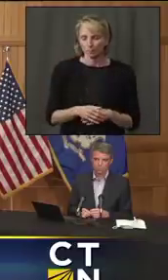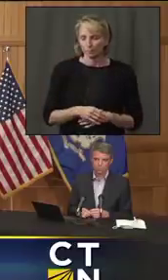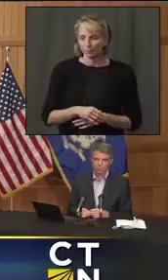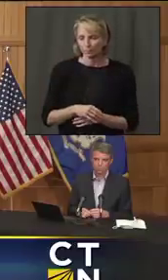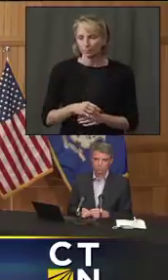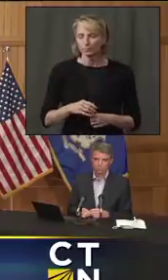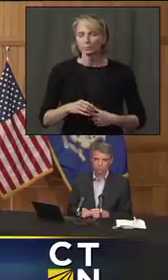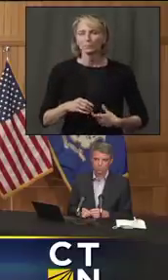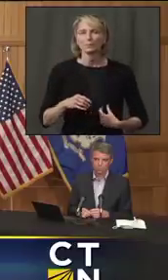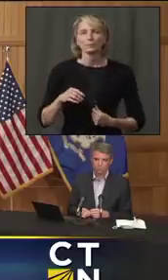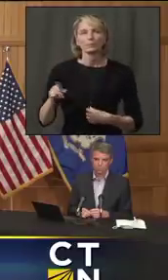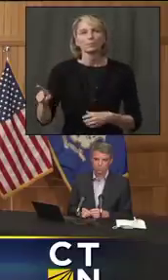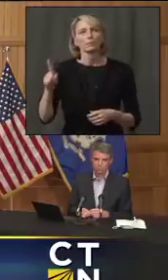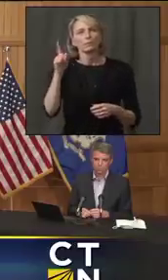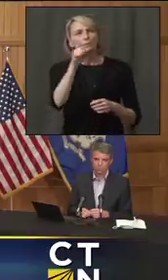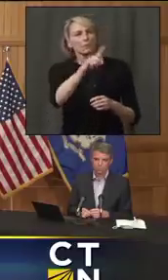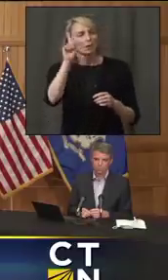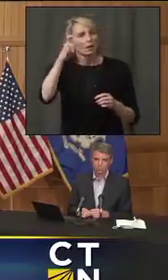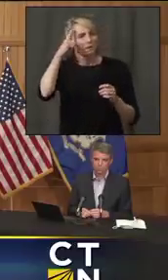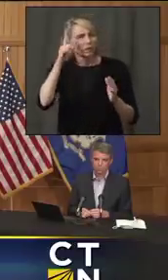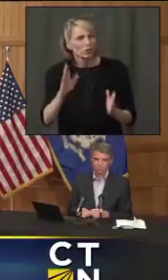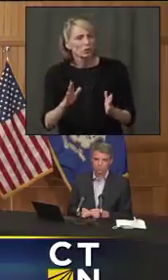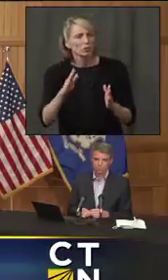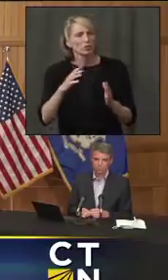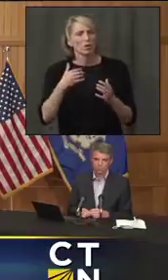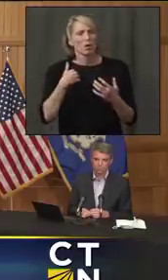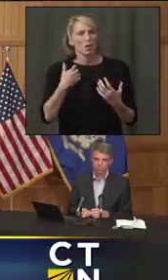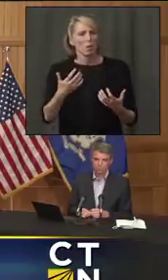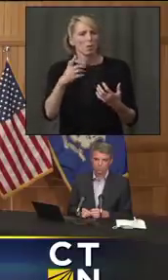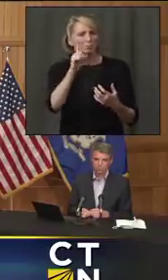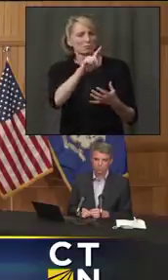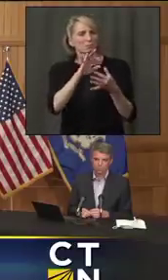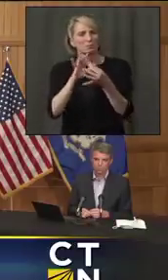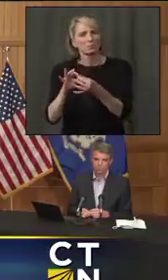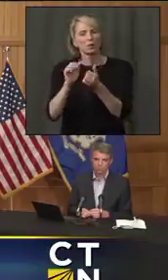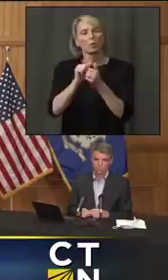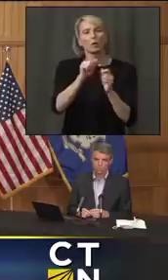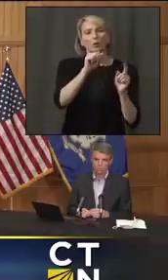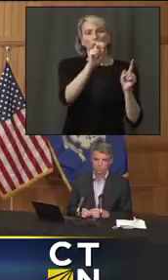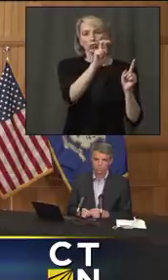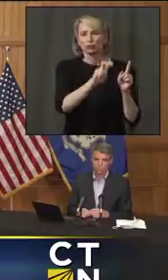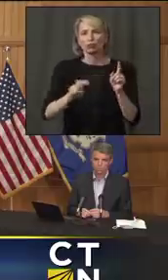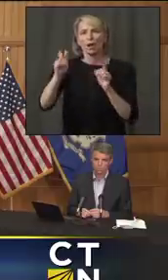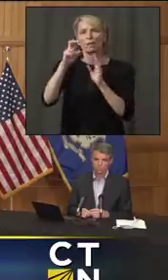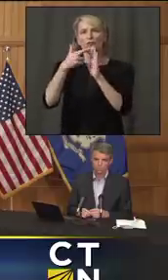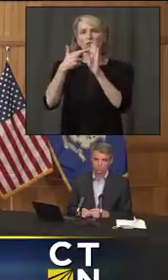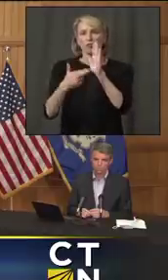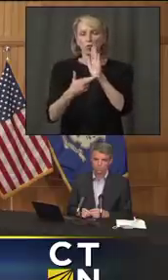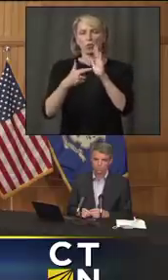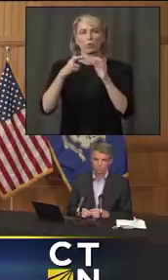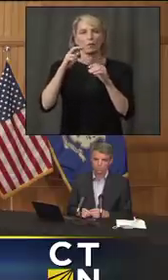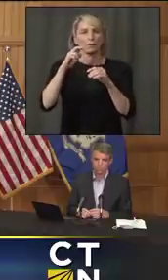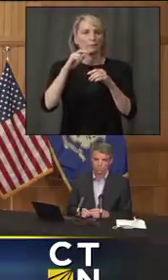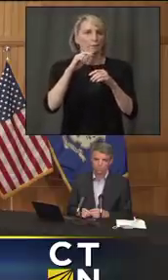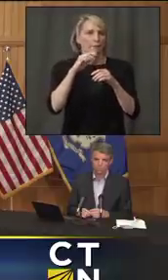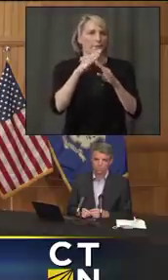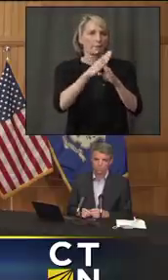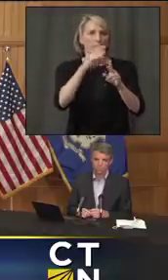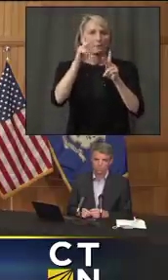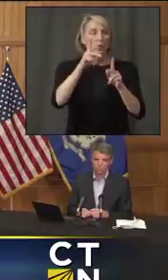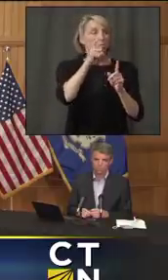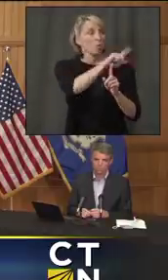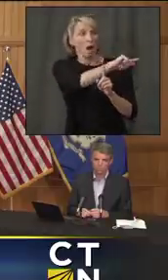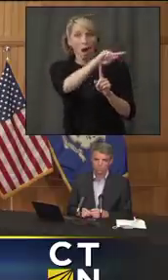Thank you, Max. Governor, quick question on the travel advisory ban. Where do things stand with